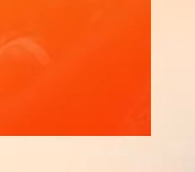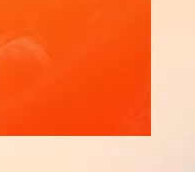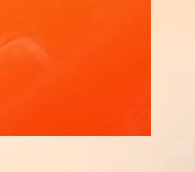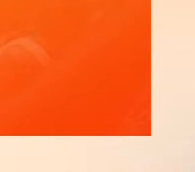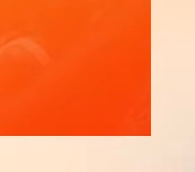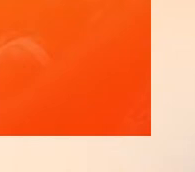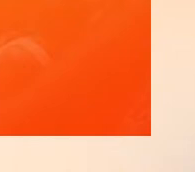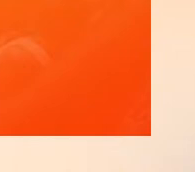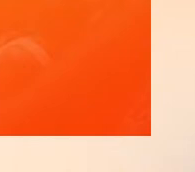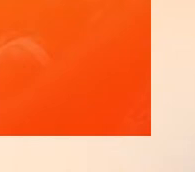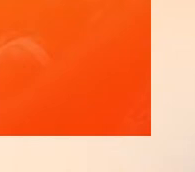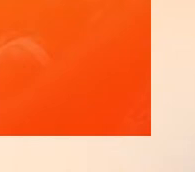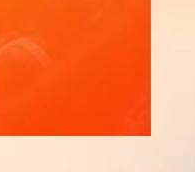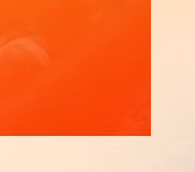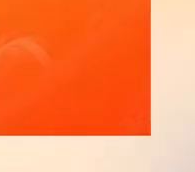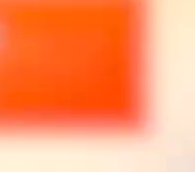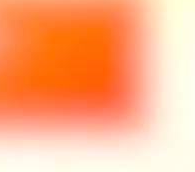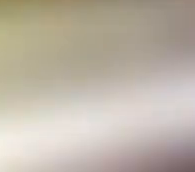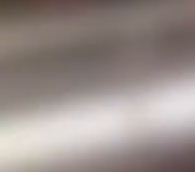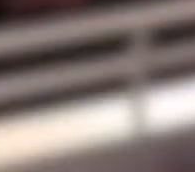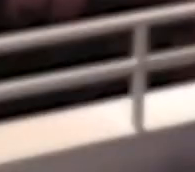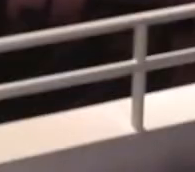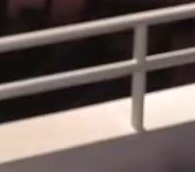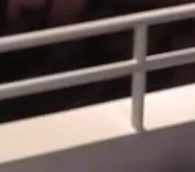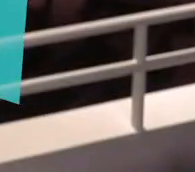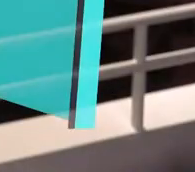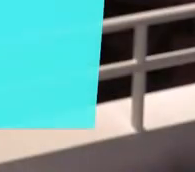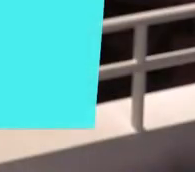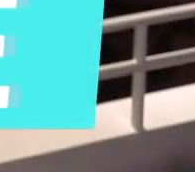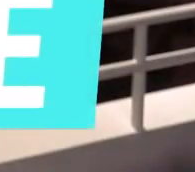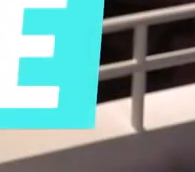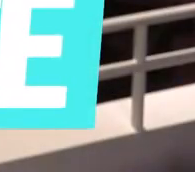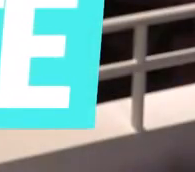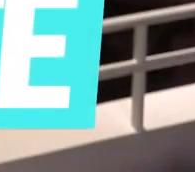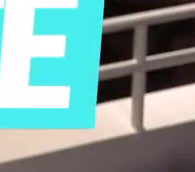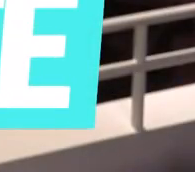we look forward to hearing from you. We're so excited that you are here.